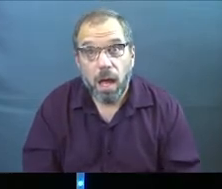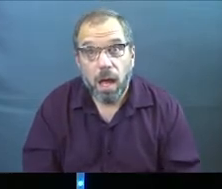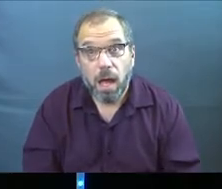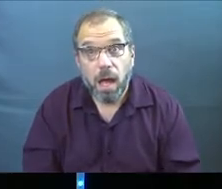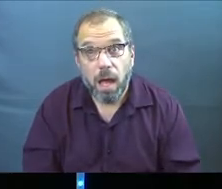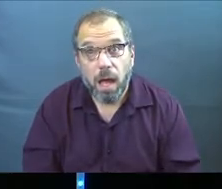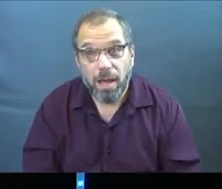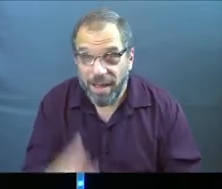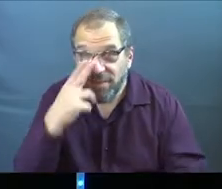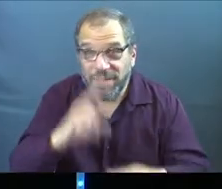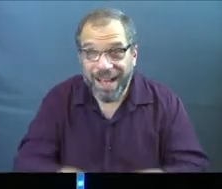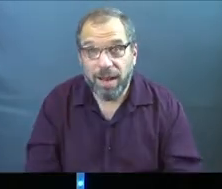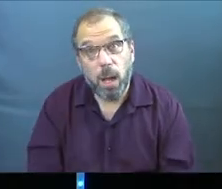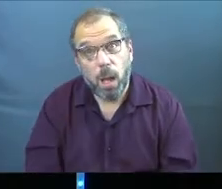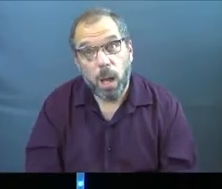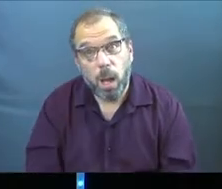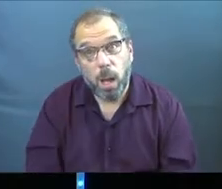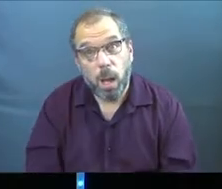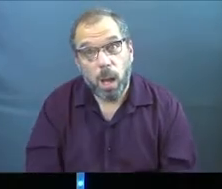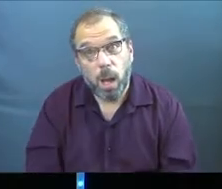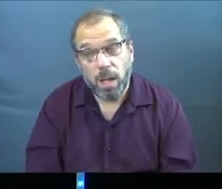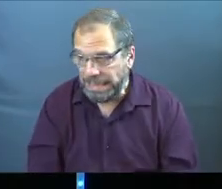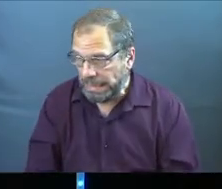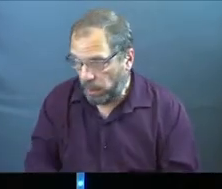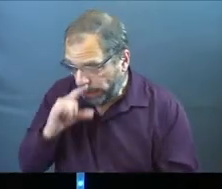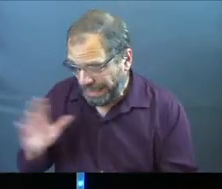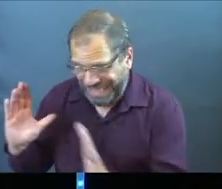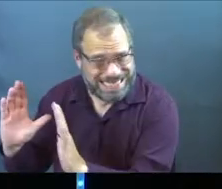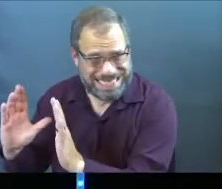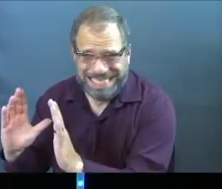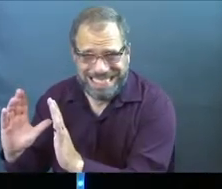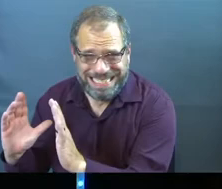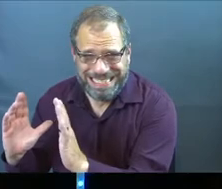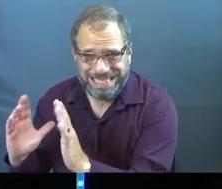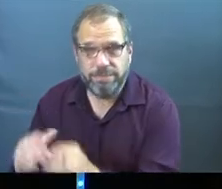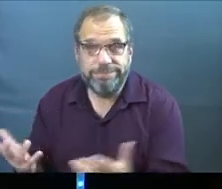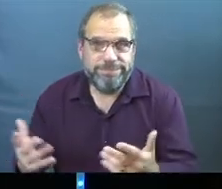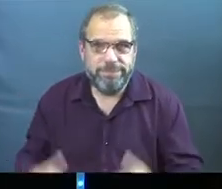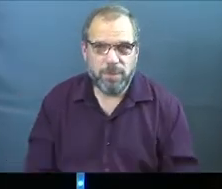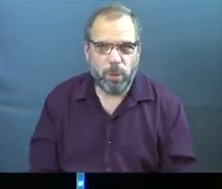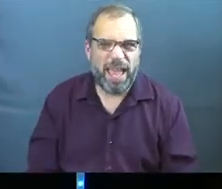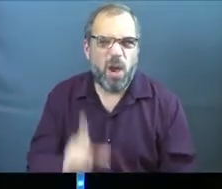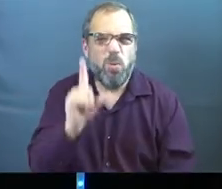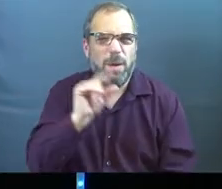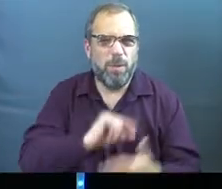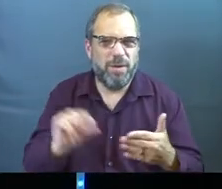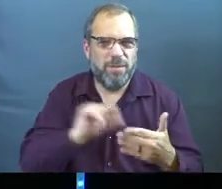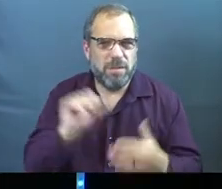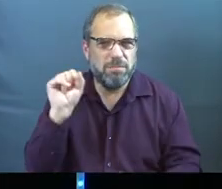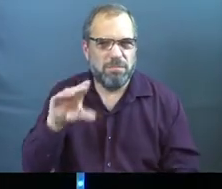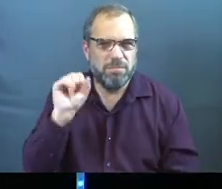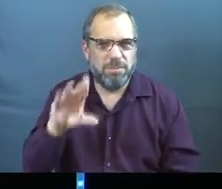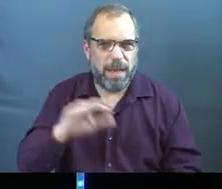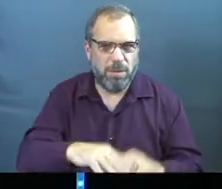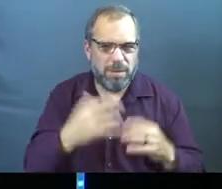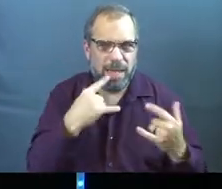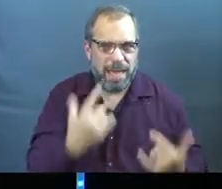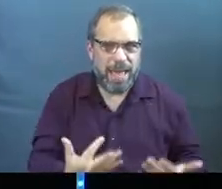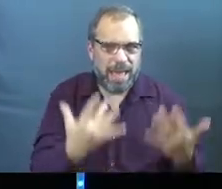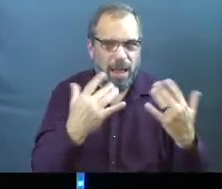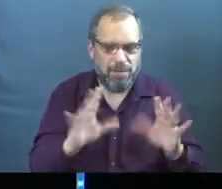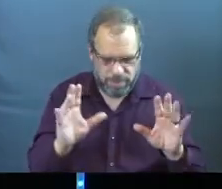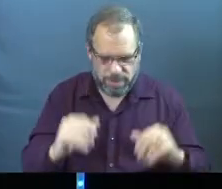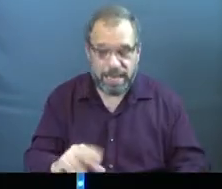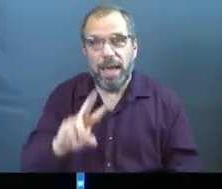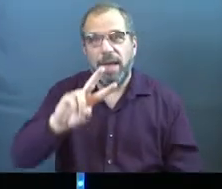It's not the most fun, right? Some of you are covering your kids' ears. I'm sorry. This is good. I have one more verse to read about hell for you, okay? And this